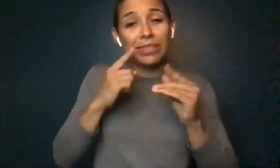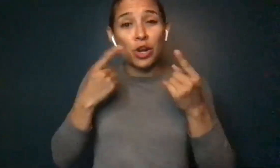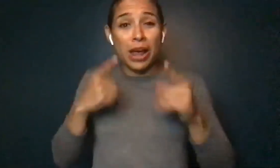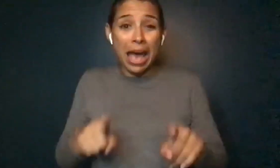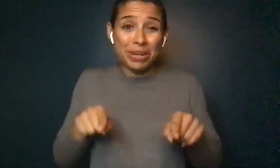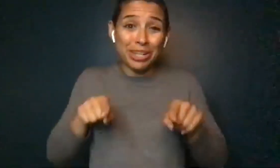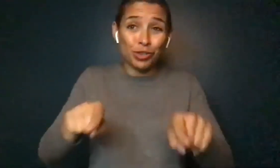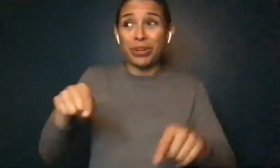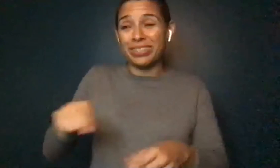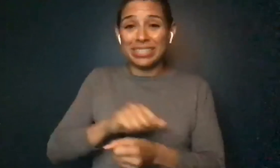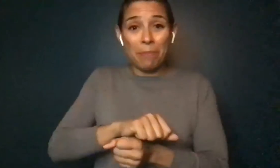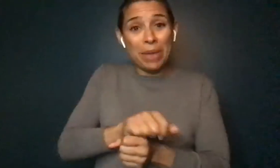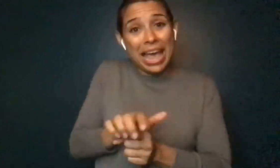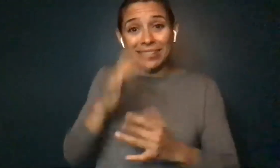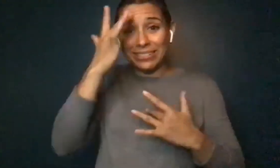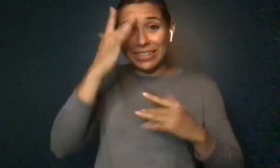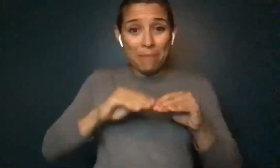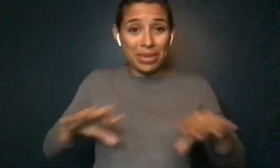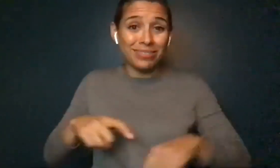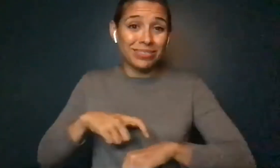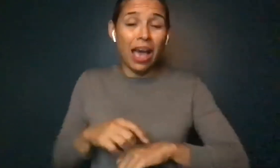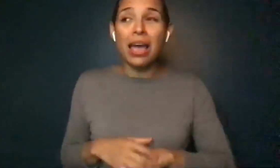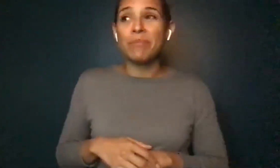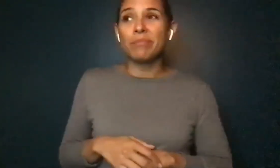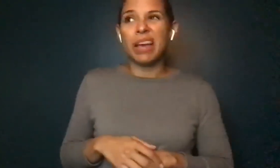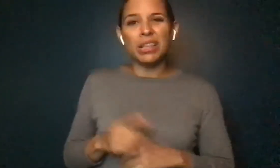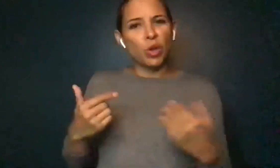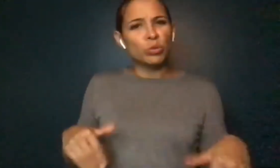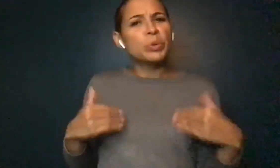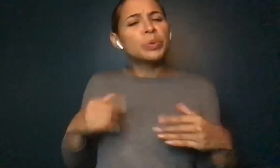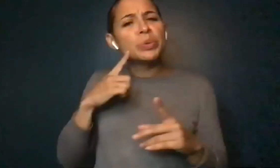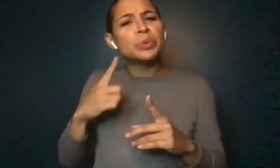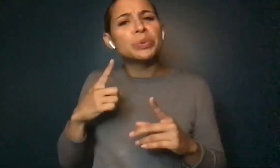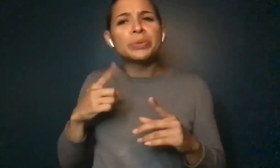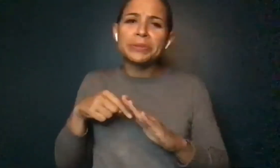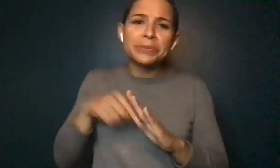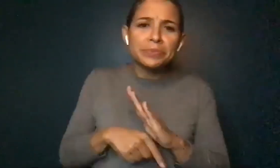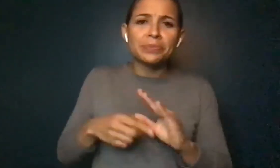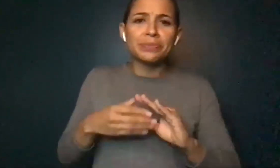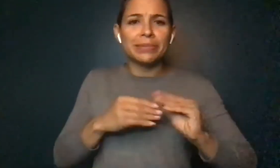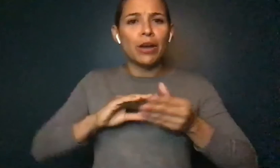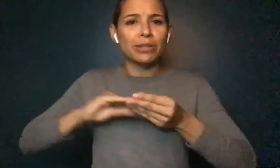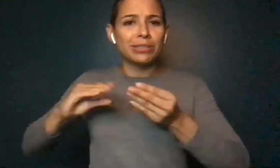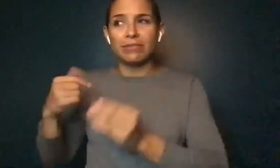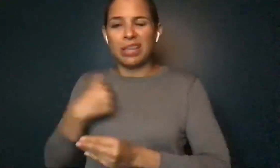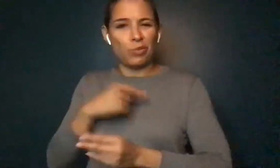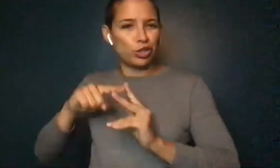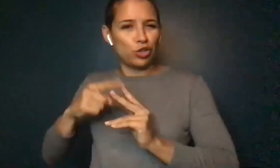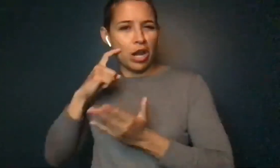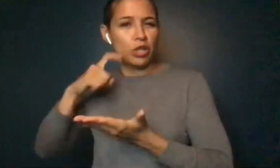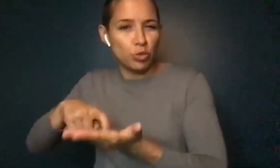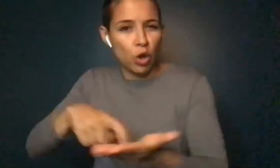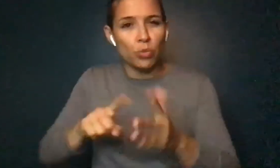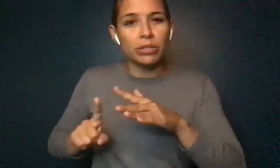time and the larger narratives that we see. And, um, definitely one of them is, was for